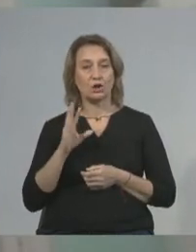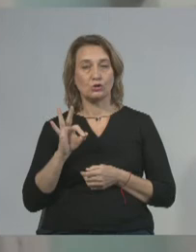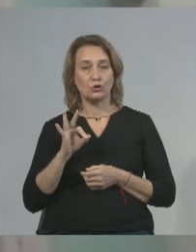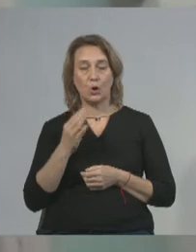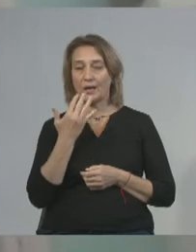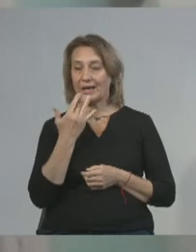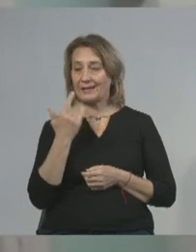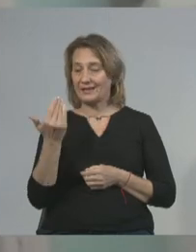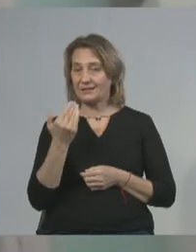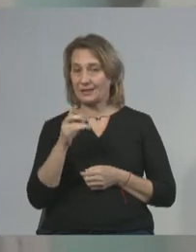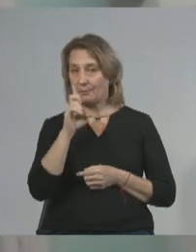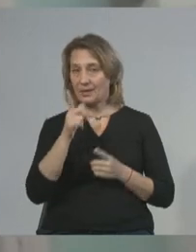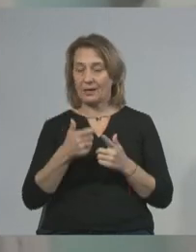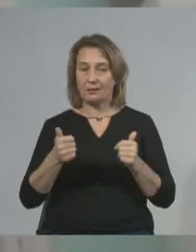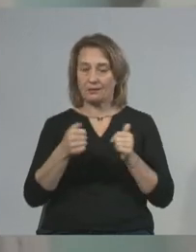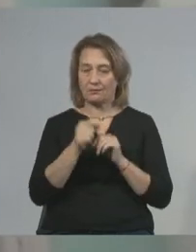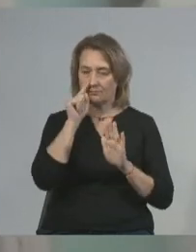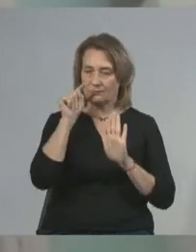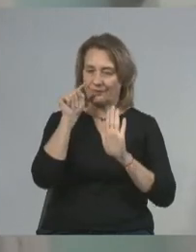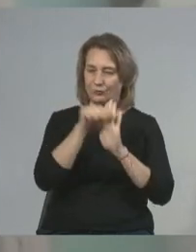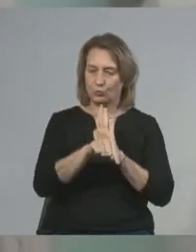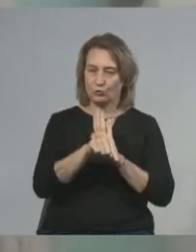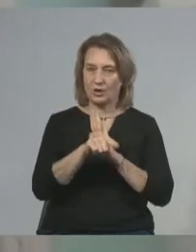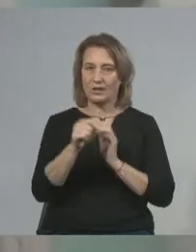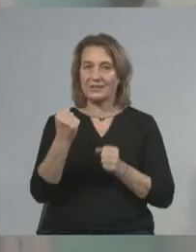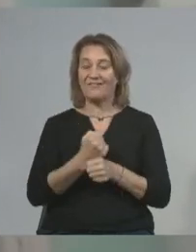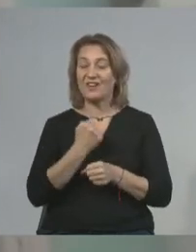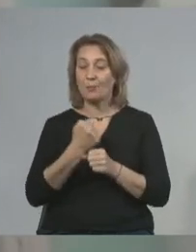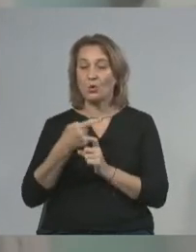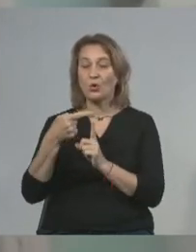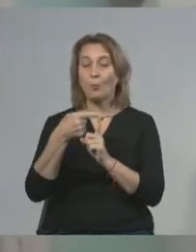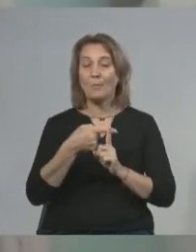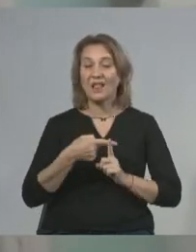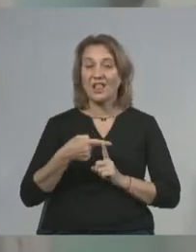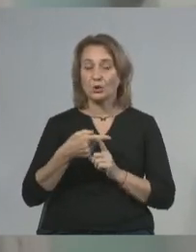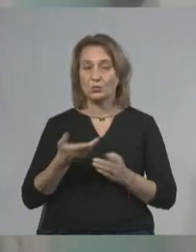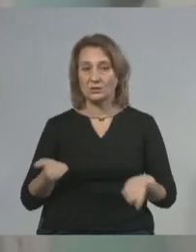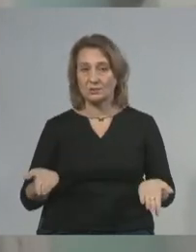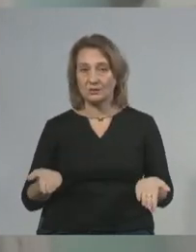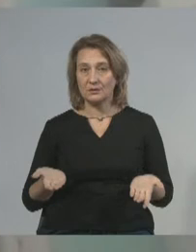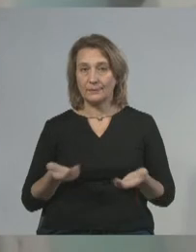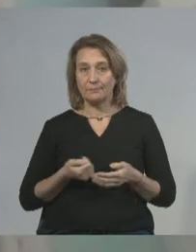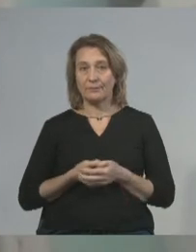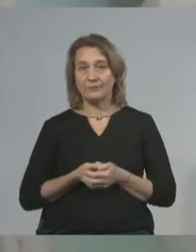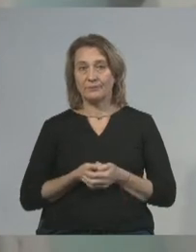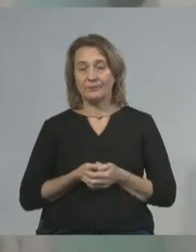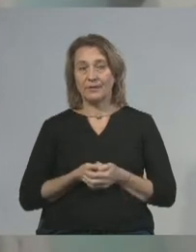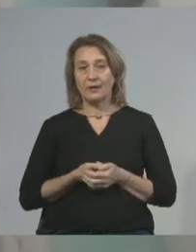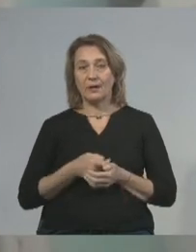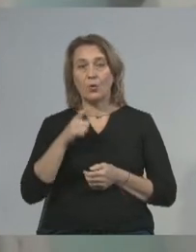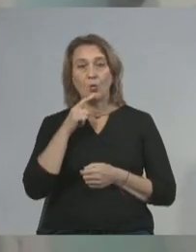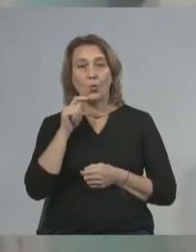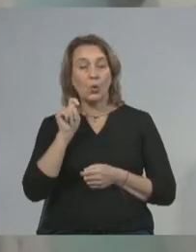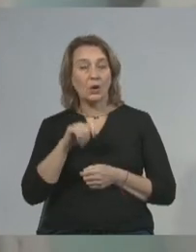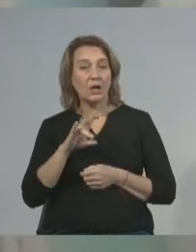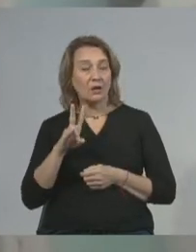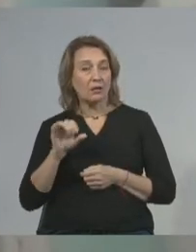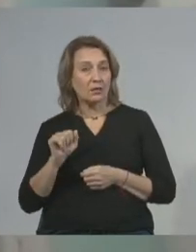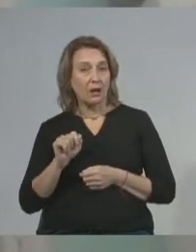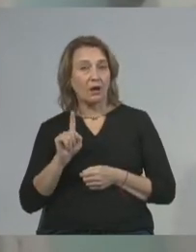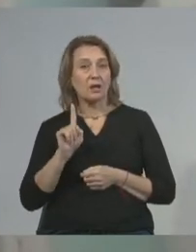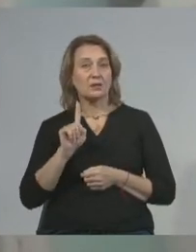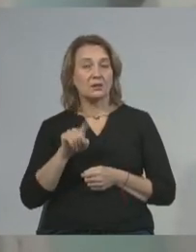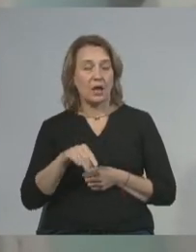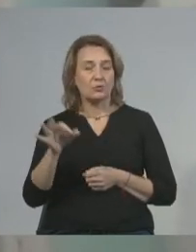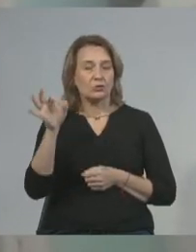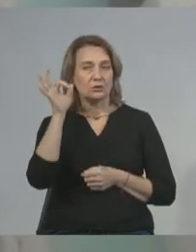are meddling in in belarus and funny enough in this case ukraine was mentioned if you look at social media so i